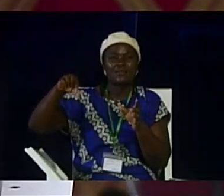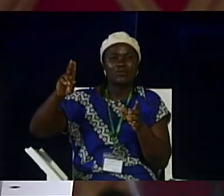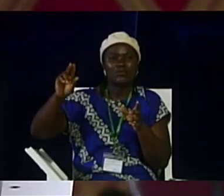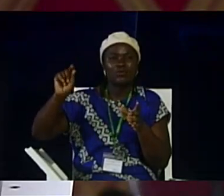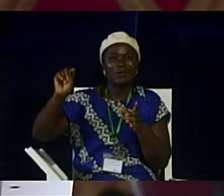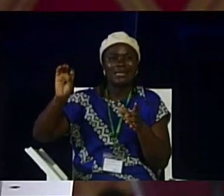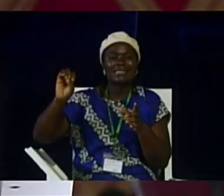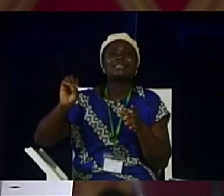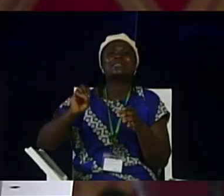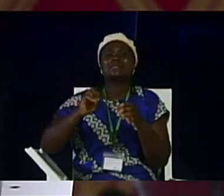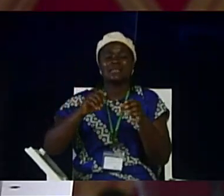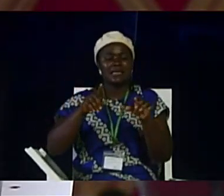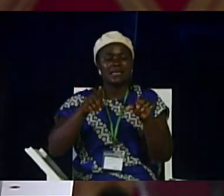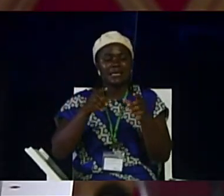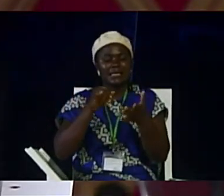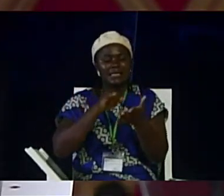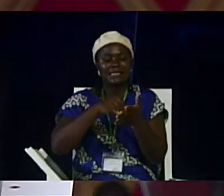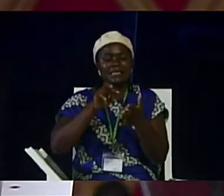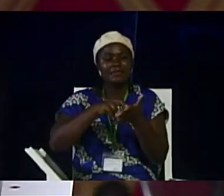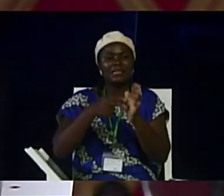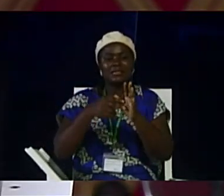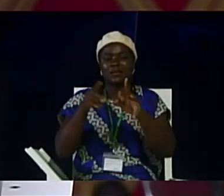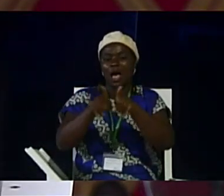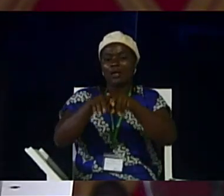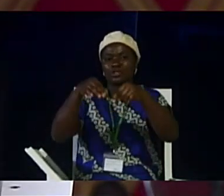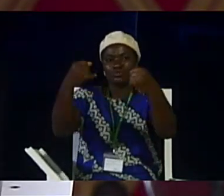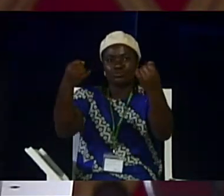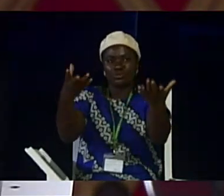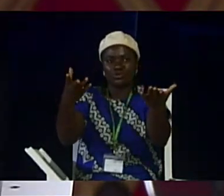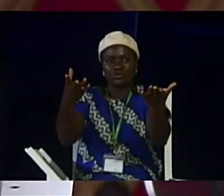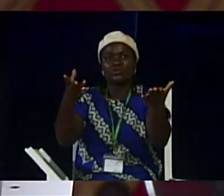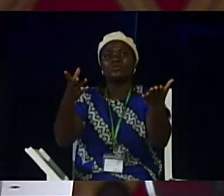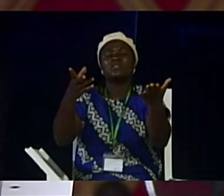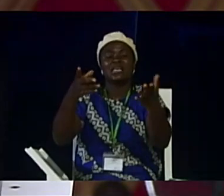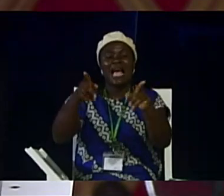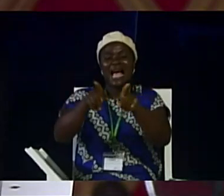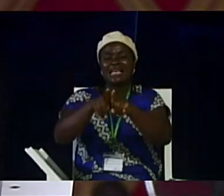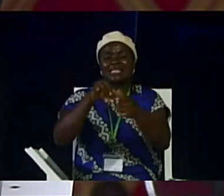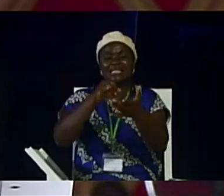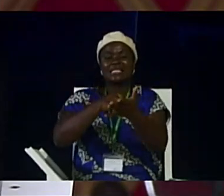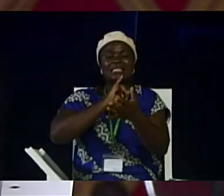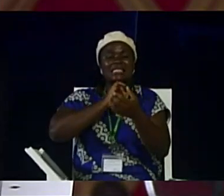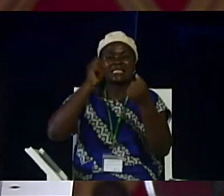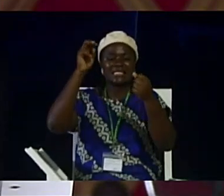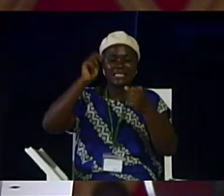means as much as is needed. Sufficient